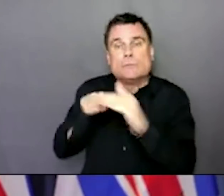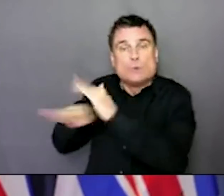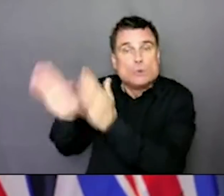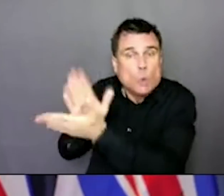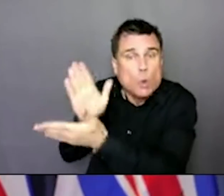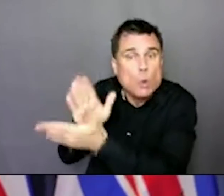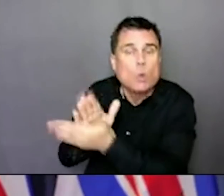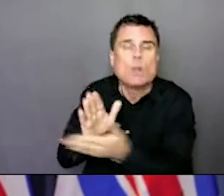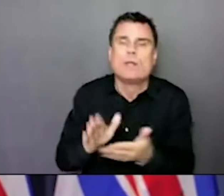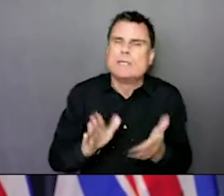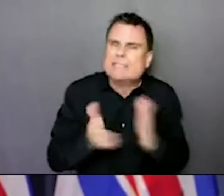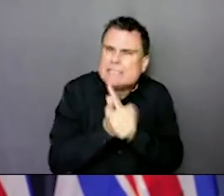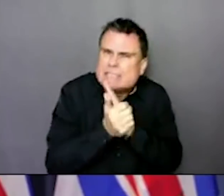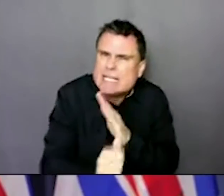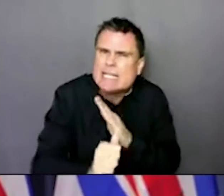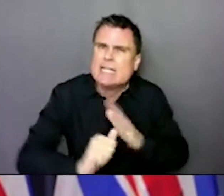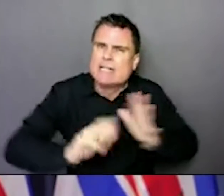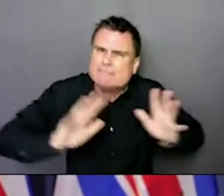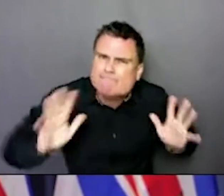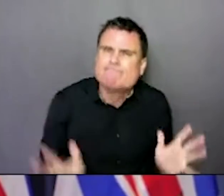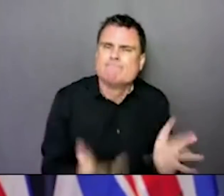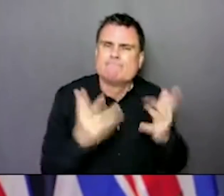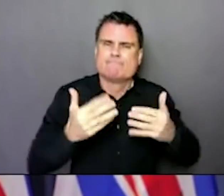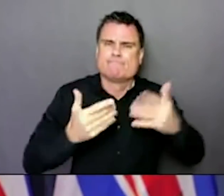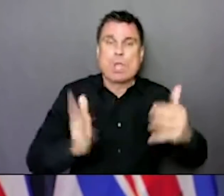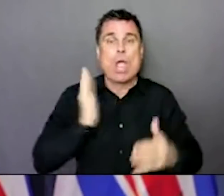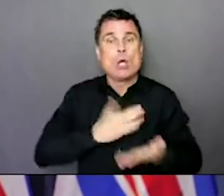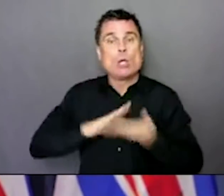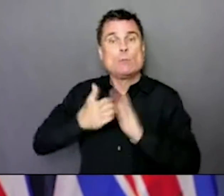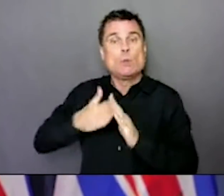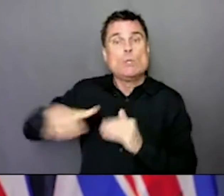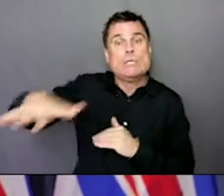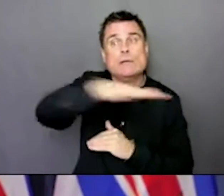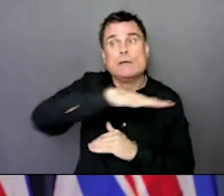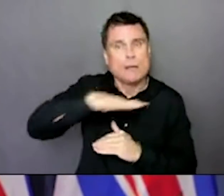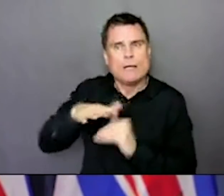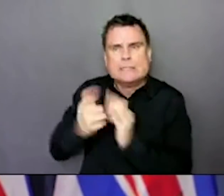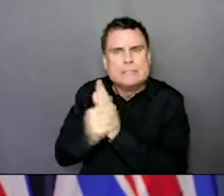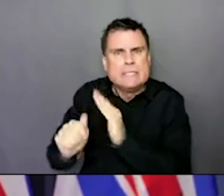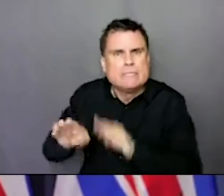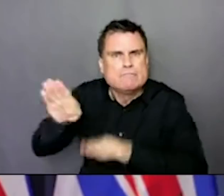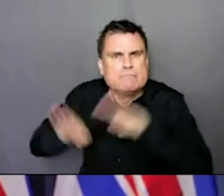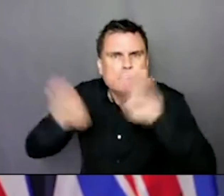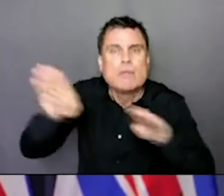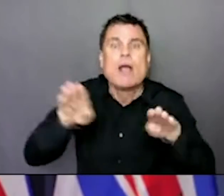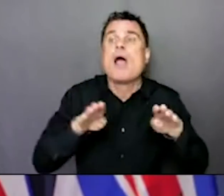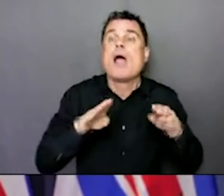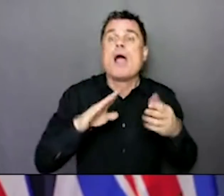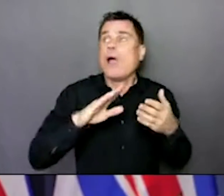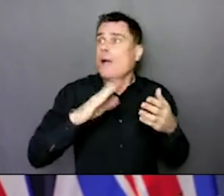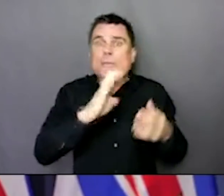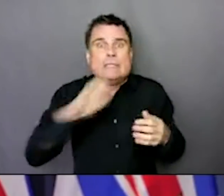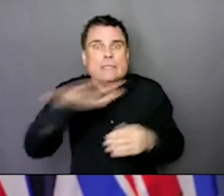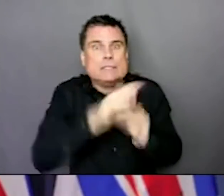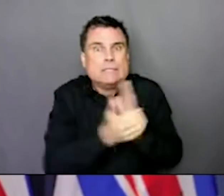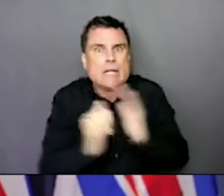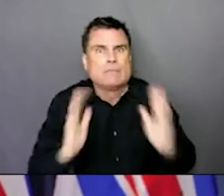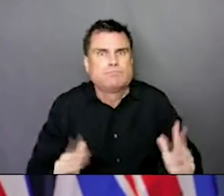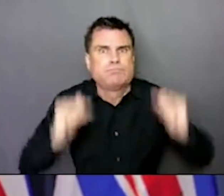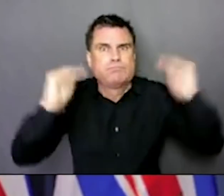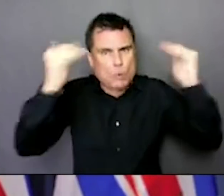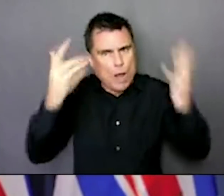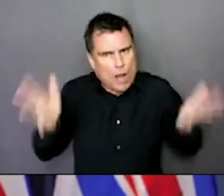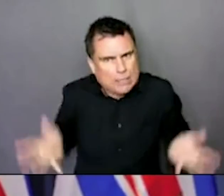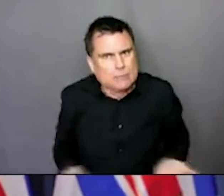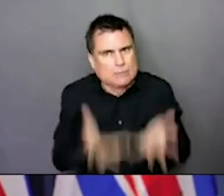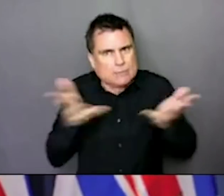our communities, more skills into British Columbia. So with that, I'm sure there's many questions that you would have, but I wanted to